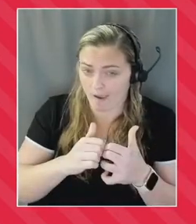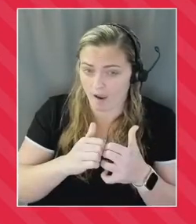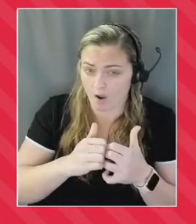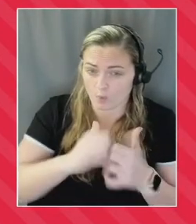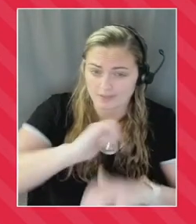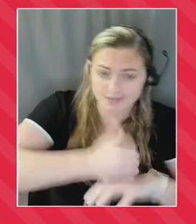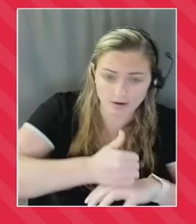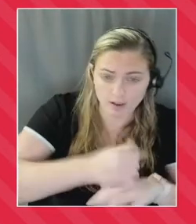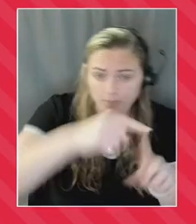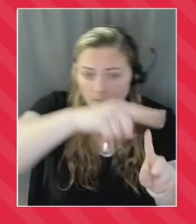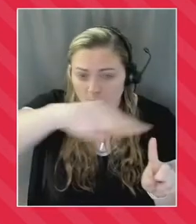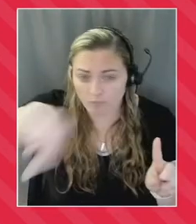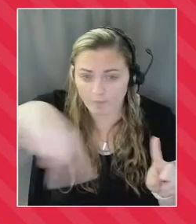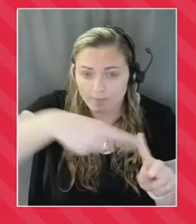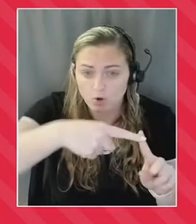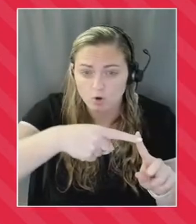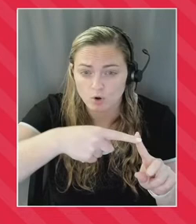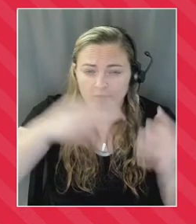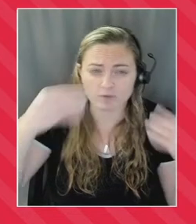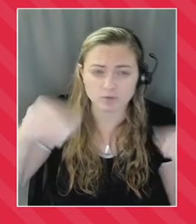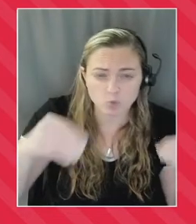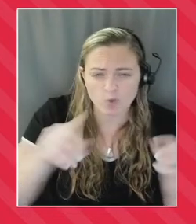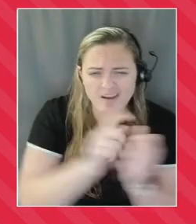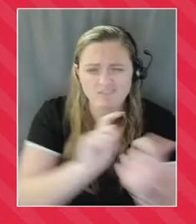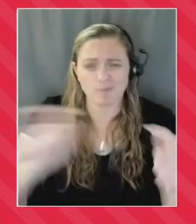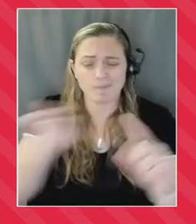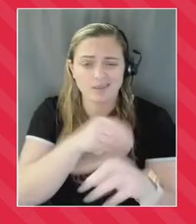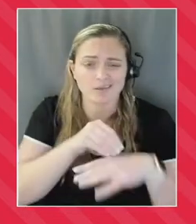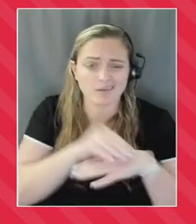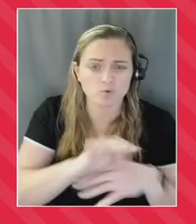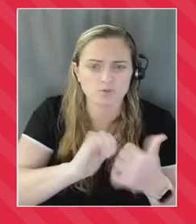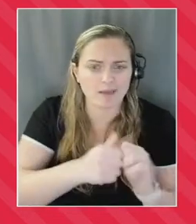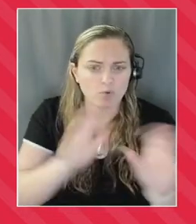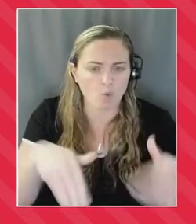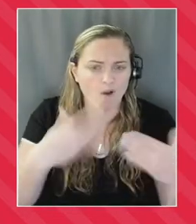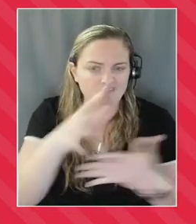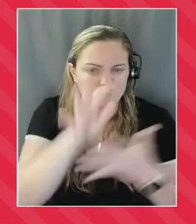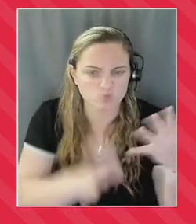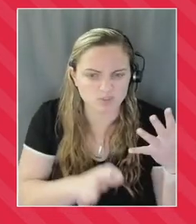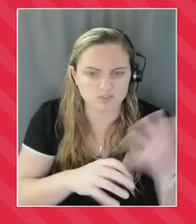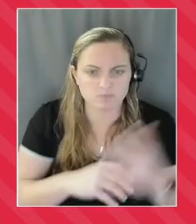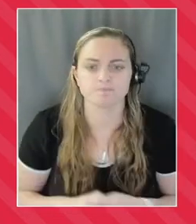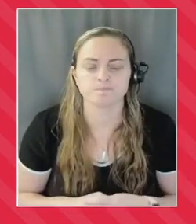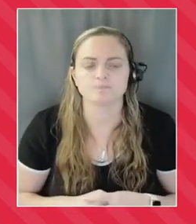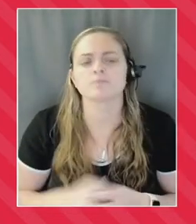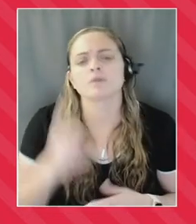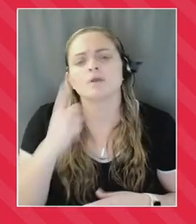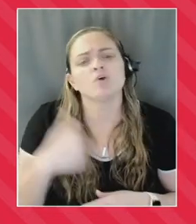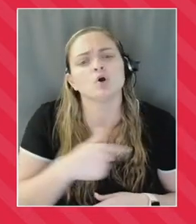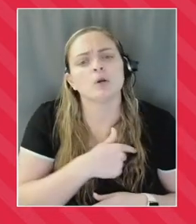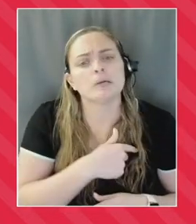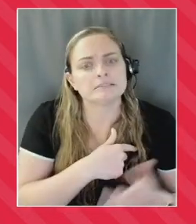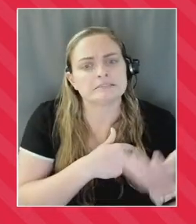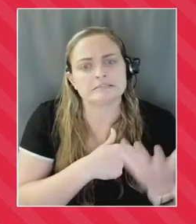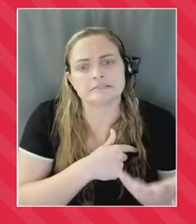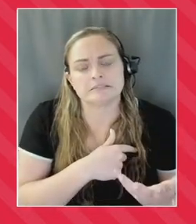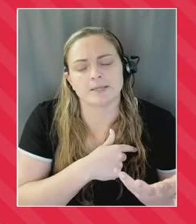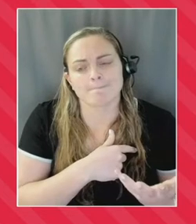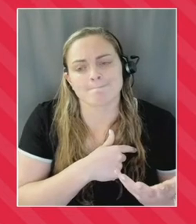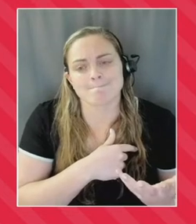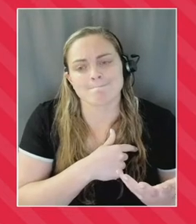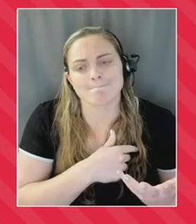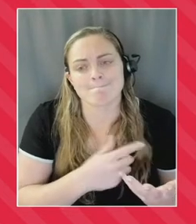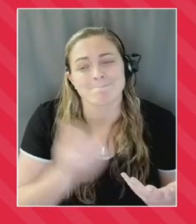with a retailer have a big influence on, again, offering that choice. And then, again, for us, it really does come down to, if we